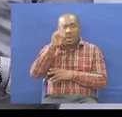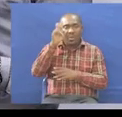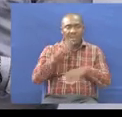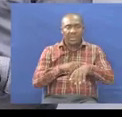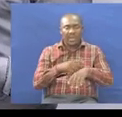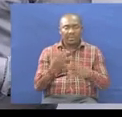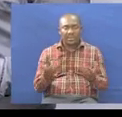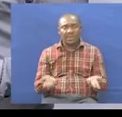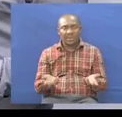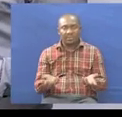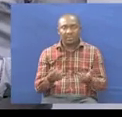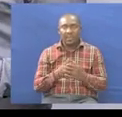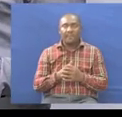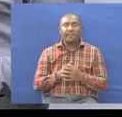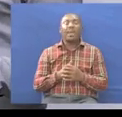here?